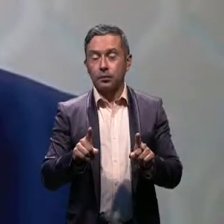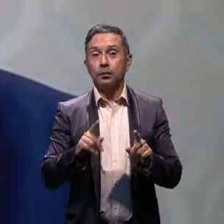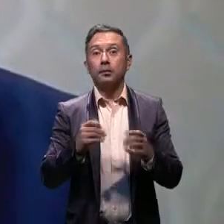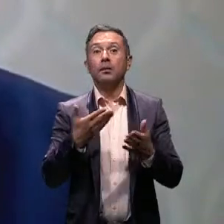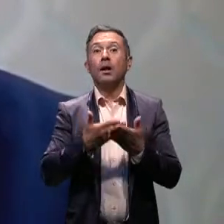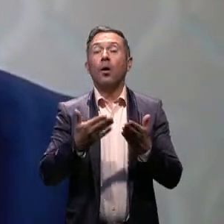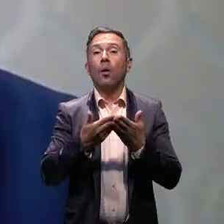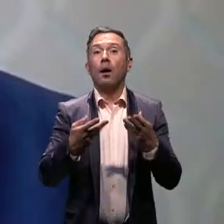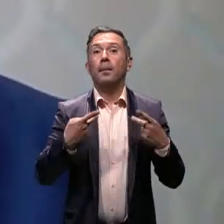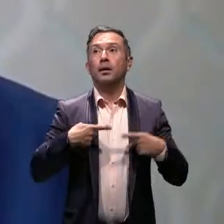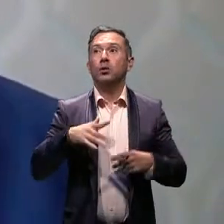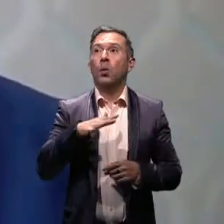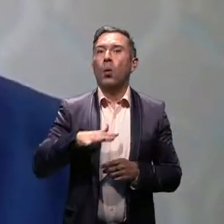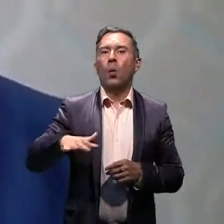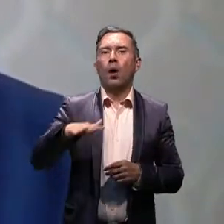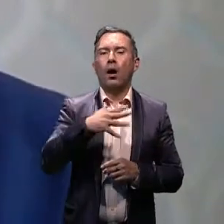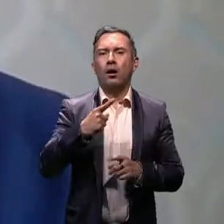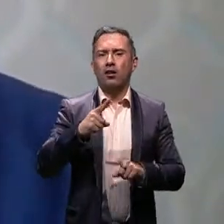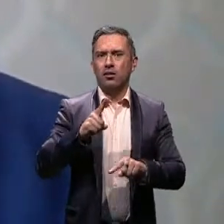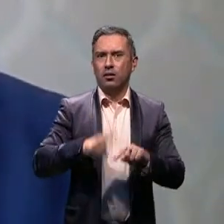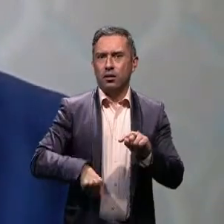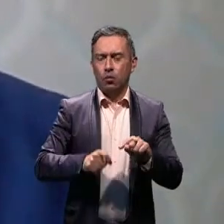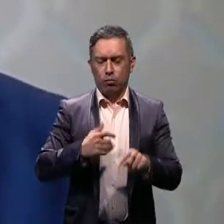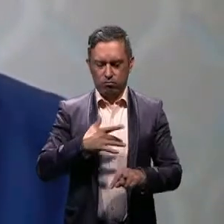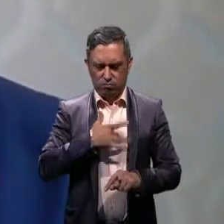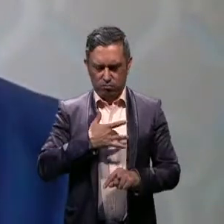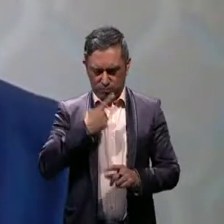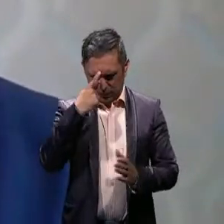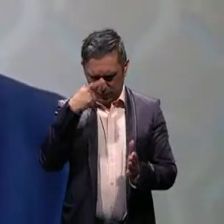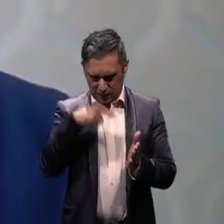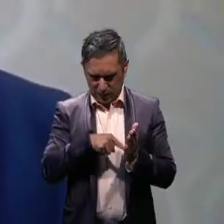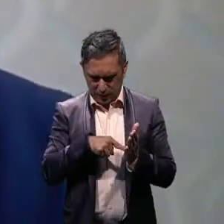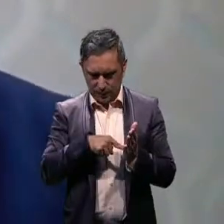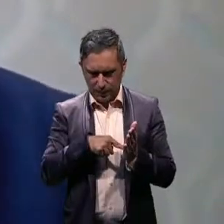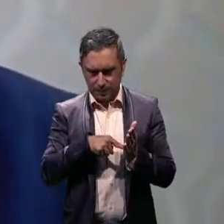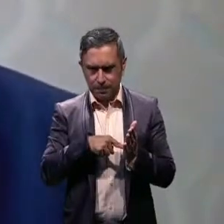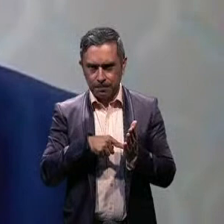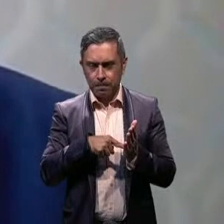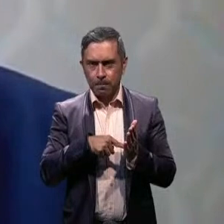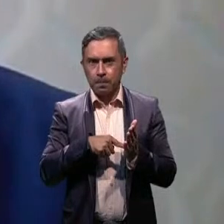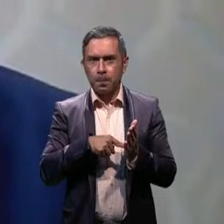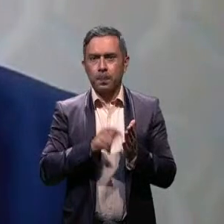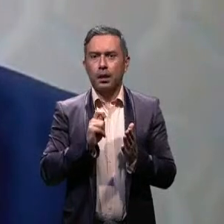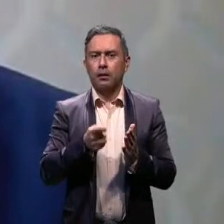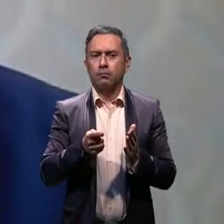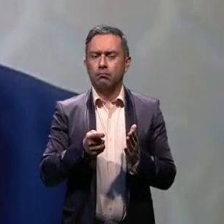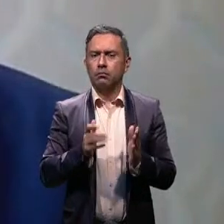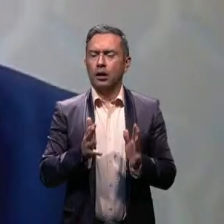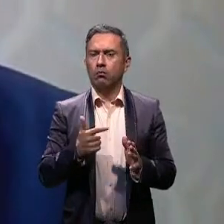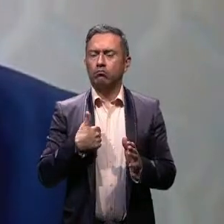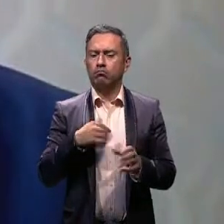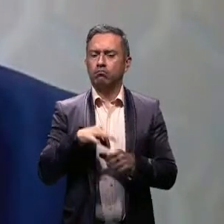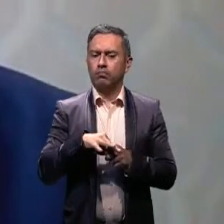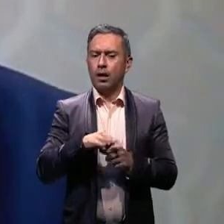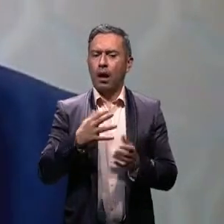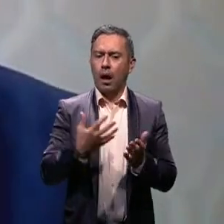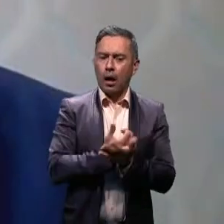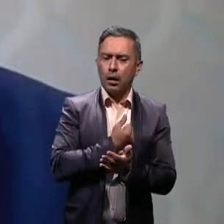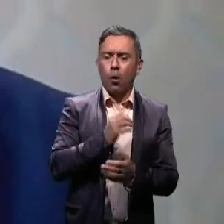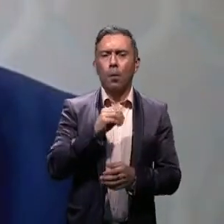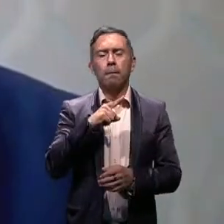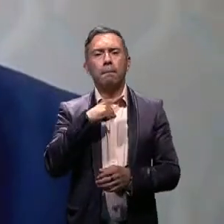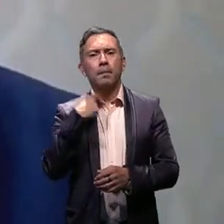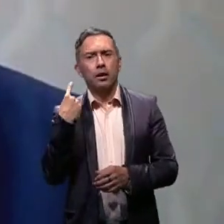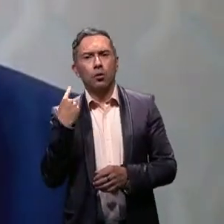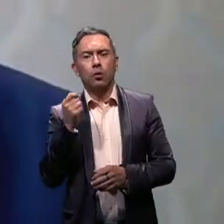living. It takes away from the society the conviction, the belief that we have won or